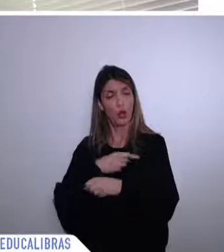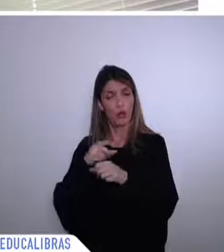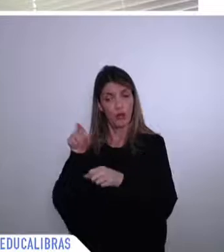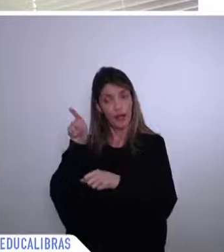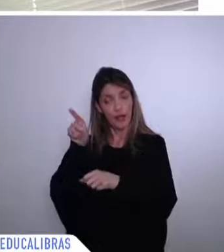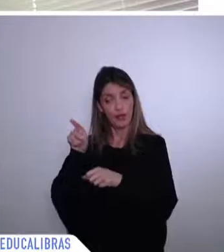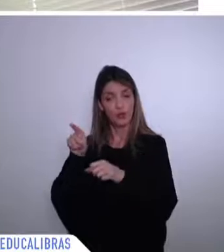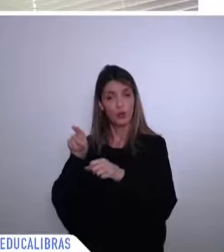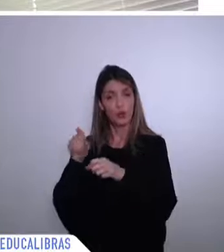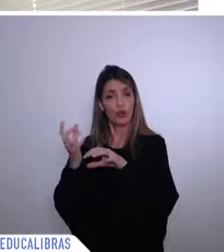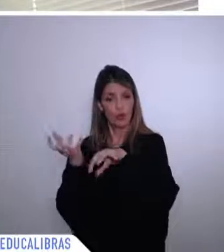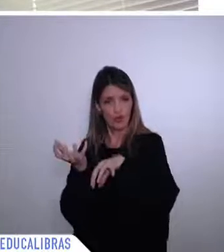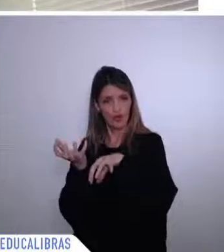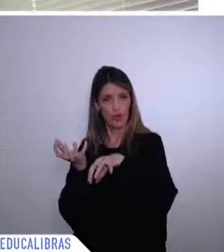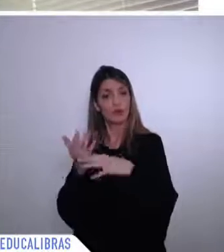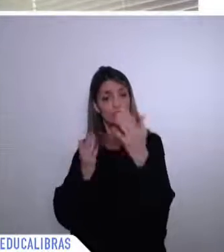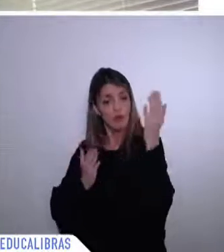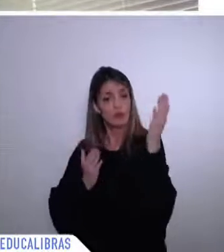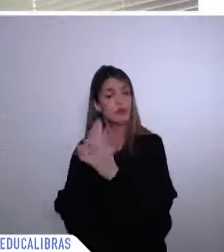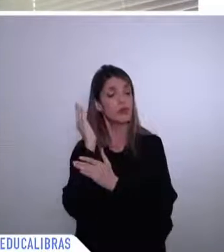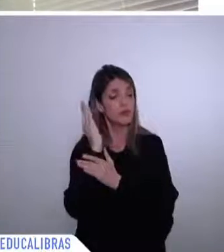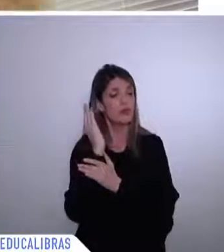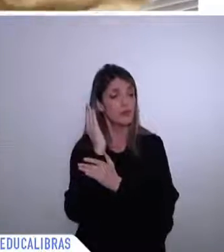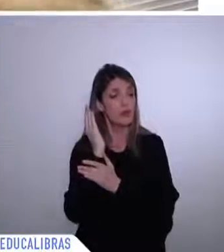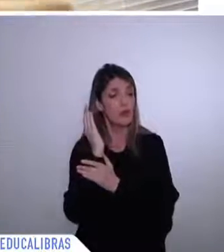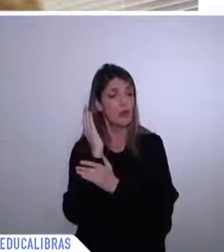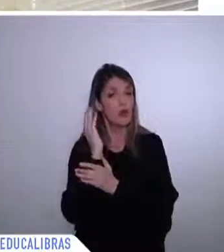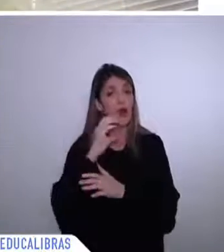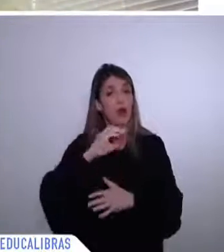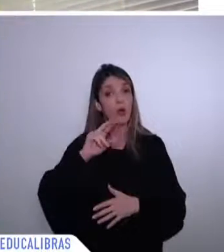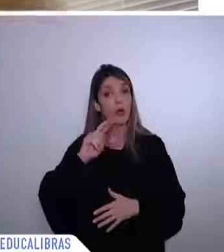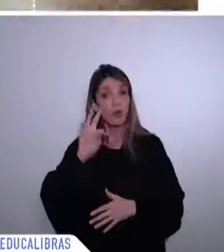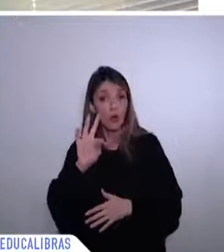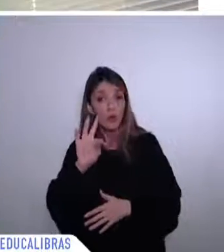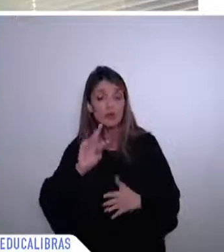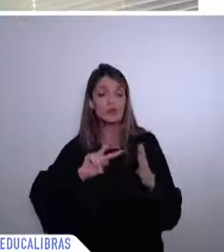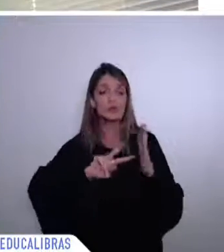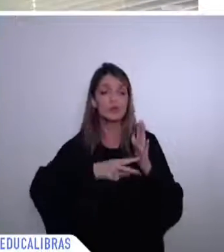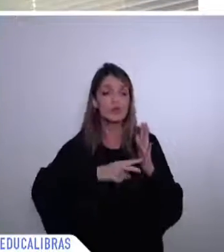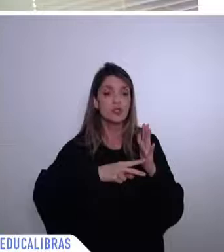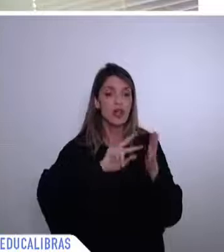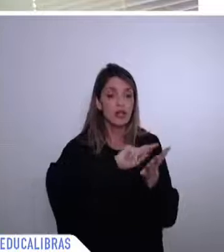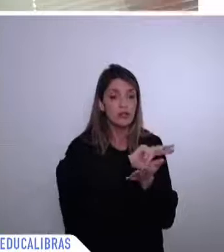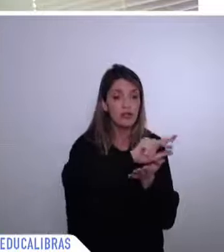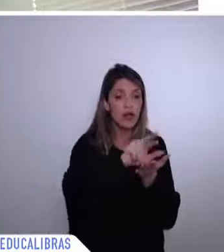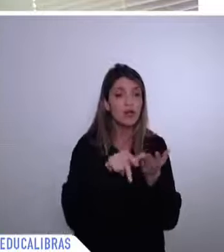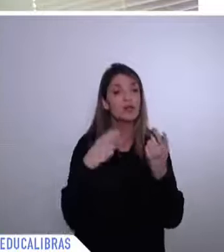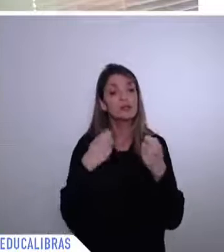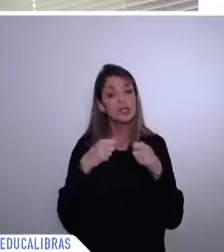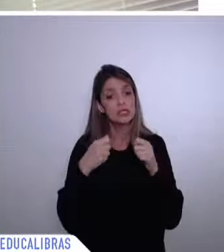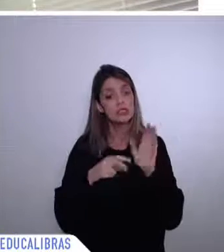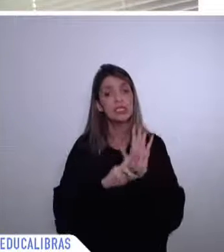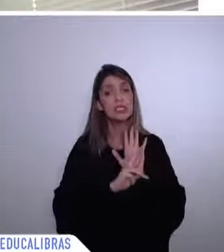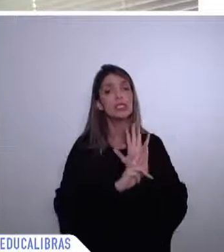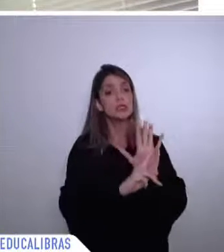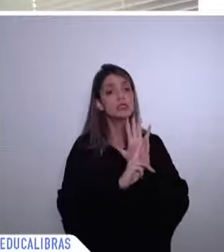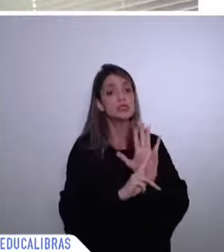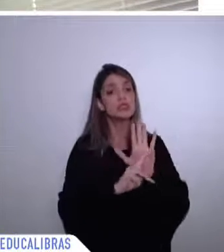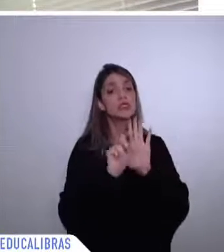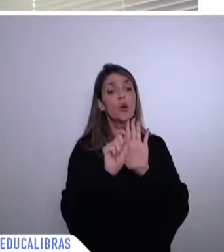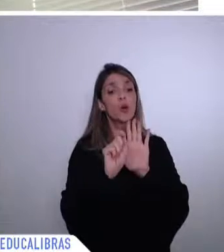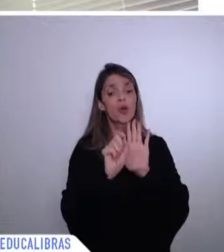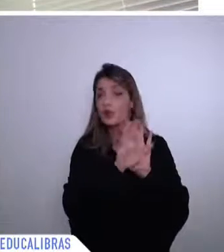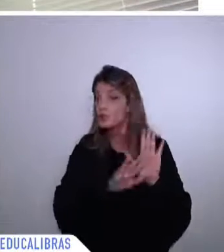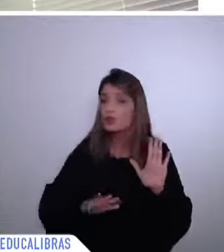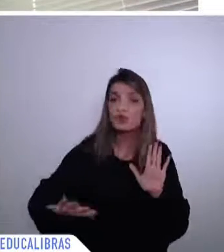organized a year ago, we approved in our strategy and our minutes that CUT and unions have